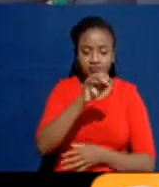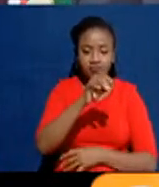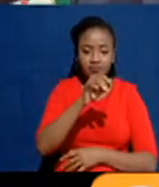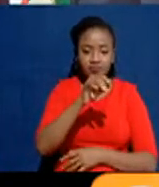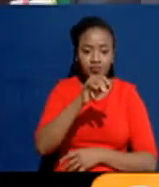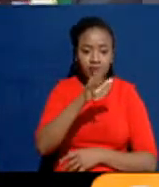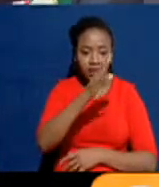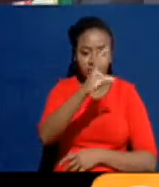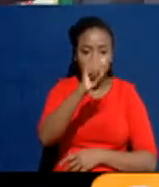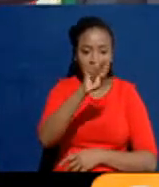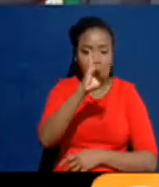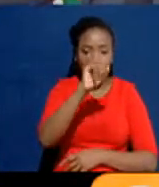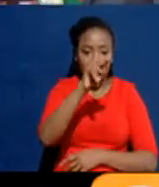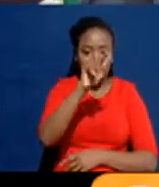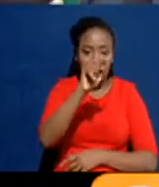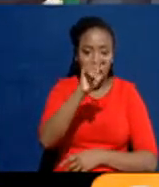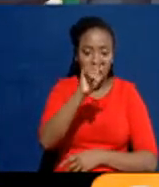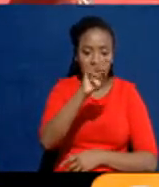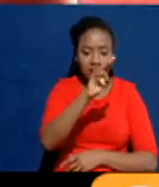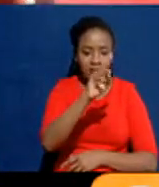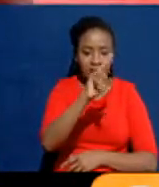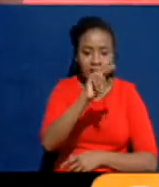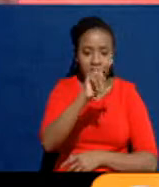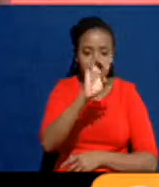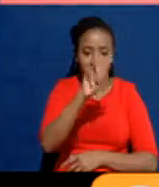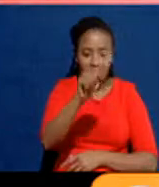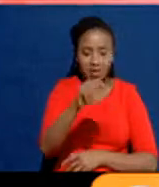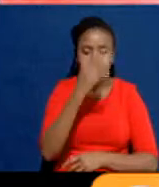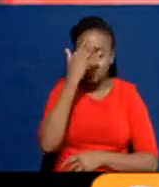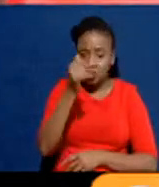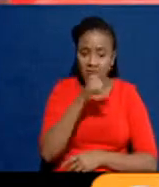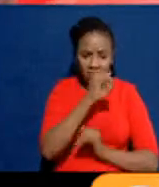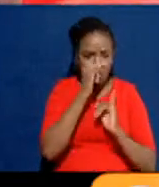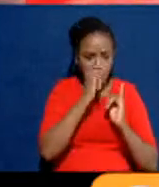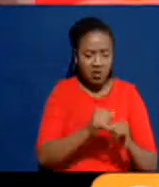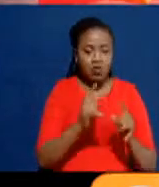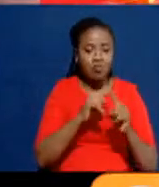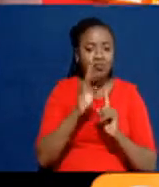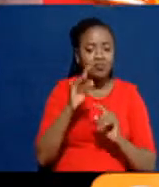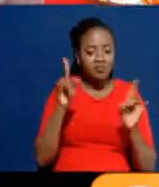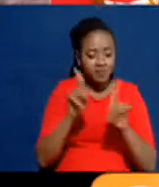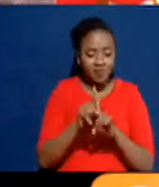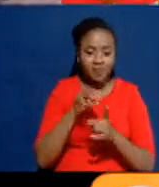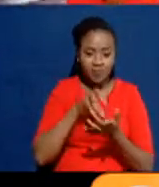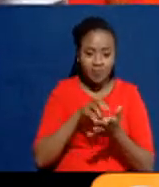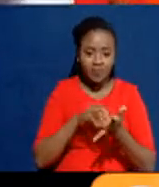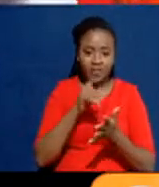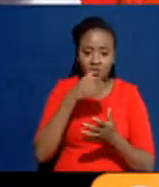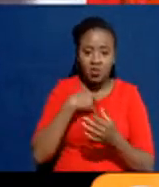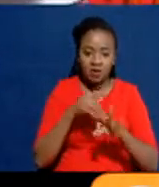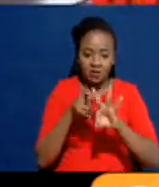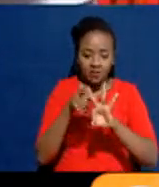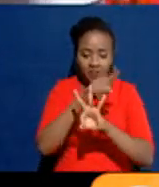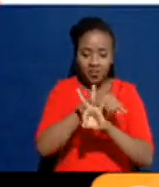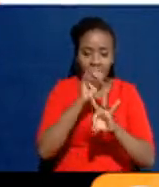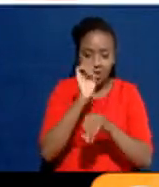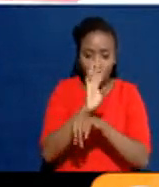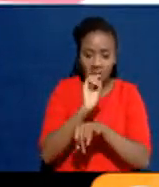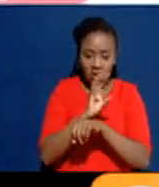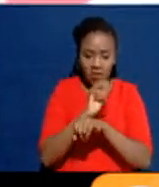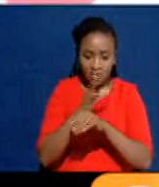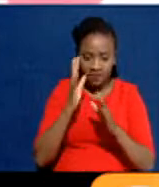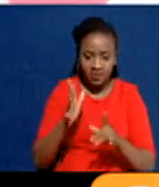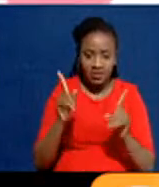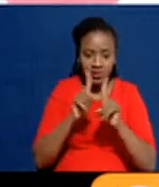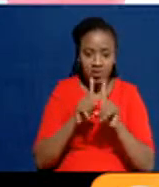the facts and the circumstances are almost the same, that you're having these three advisors and the Secretary General of UDA,